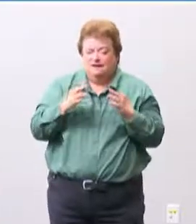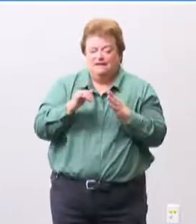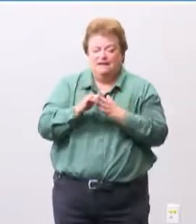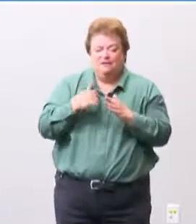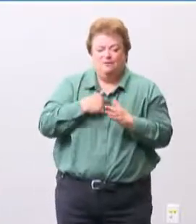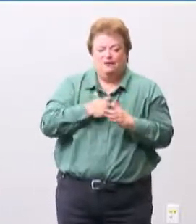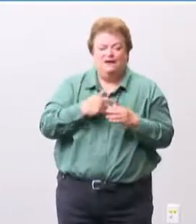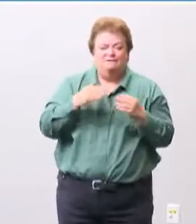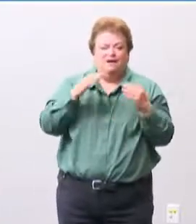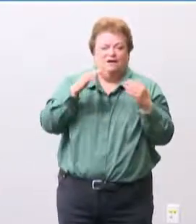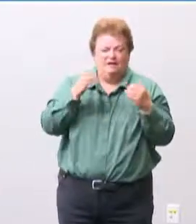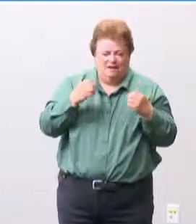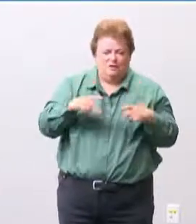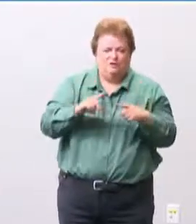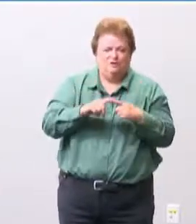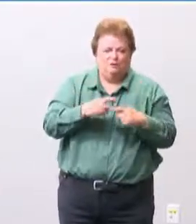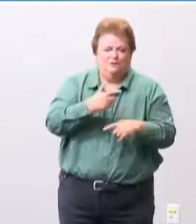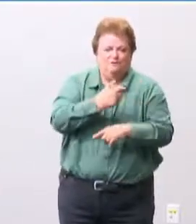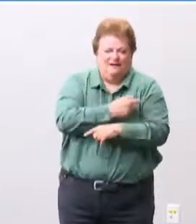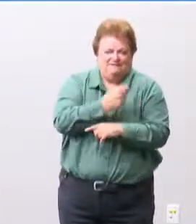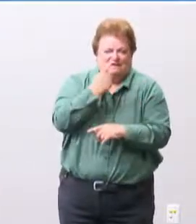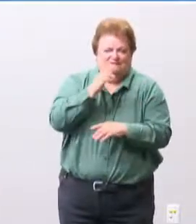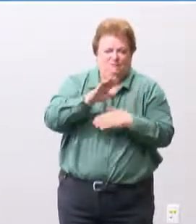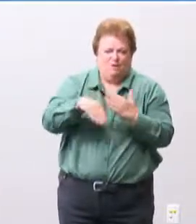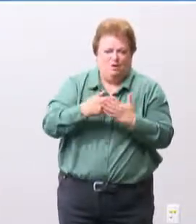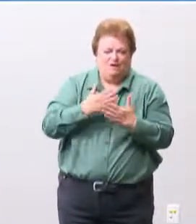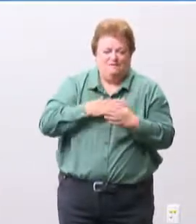opportunity to vaccinate our younger population soon.